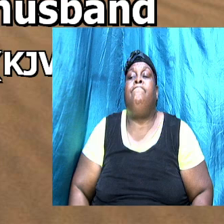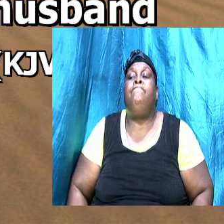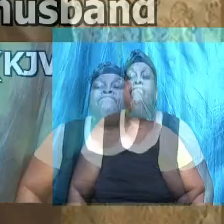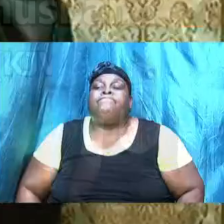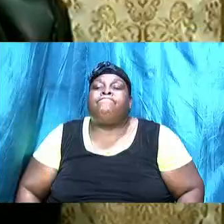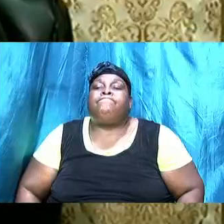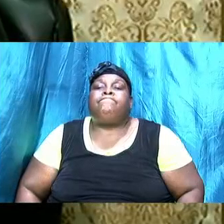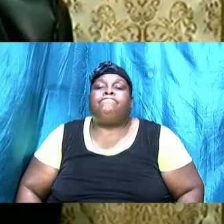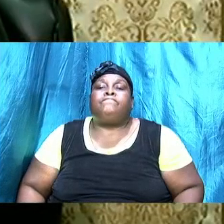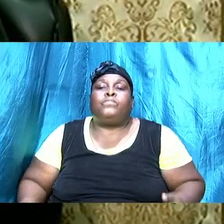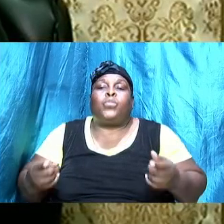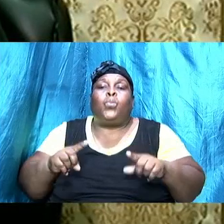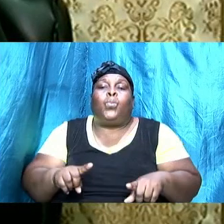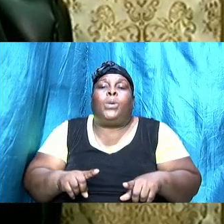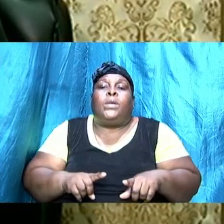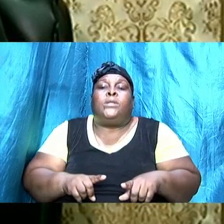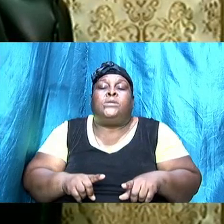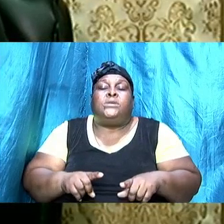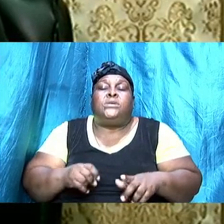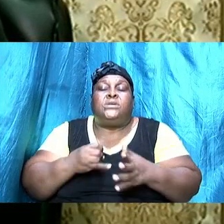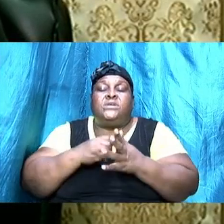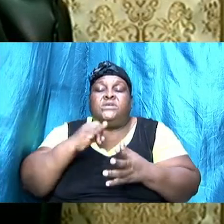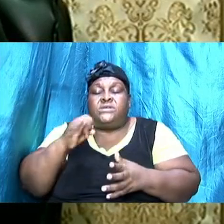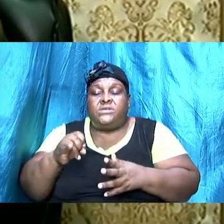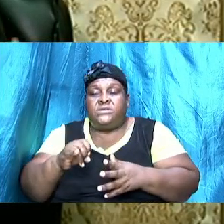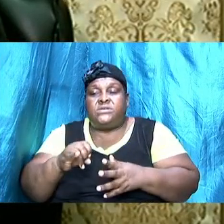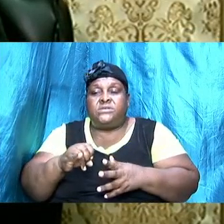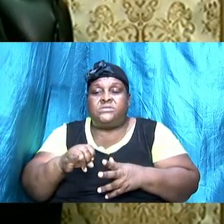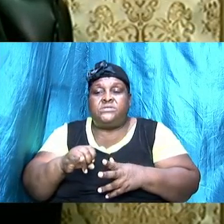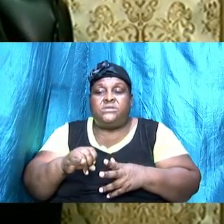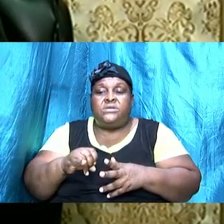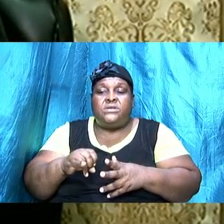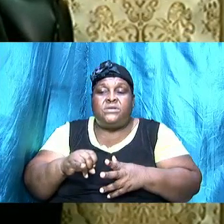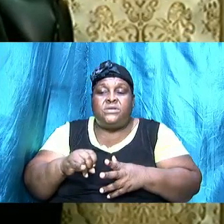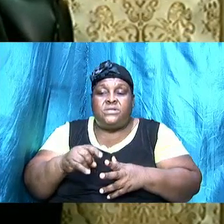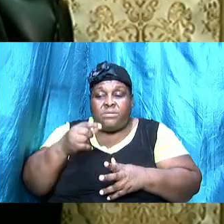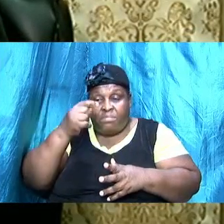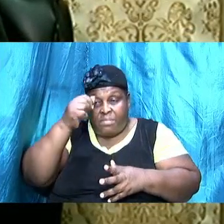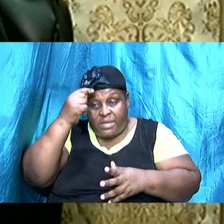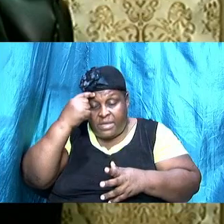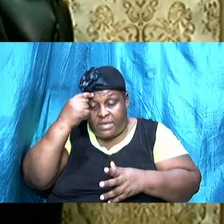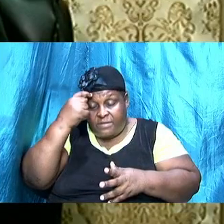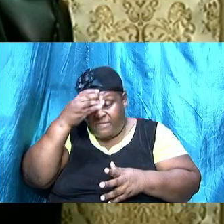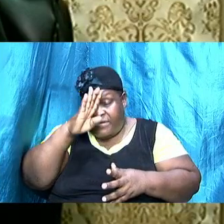while it is that it is the intention of God,